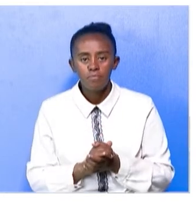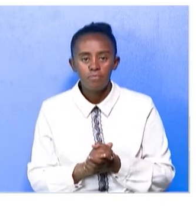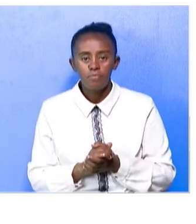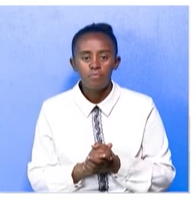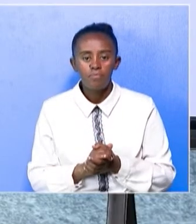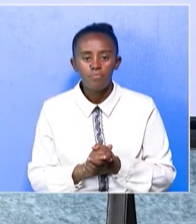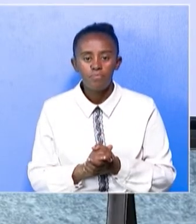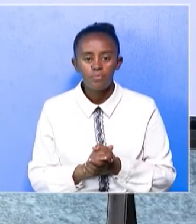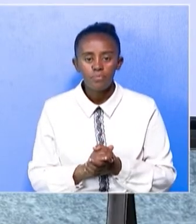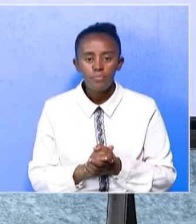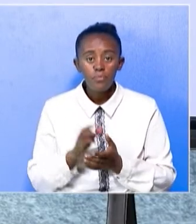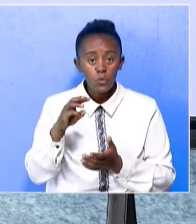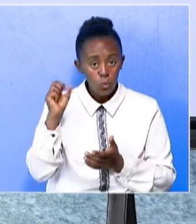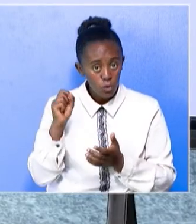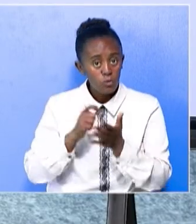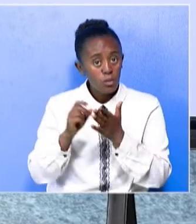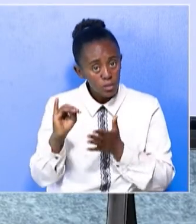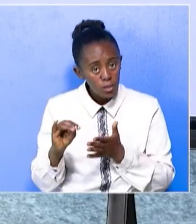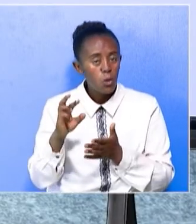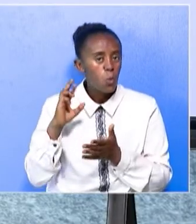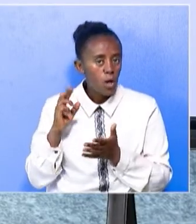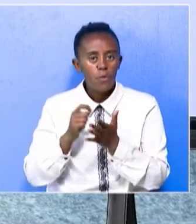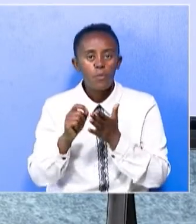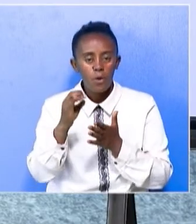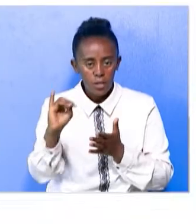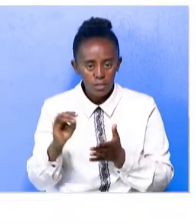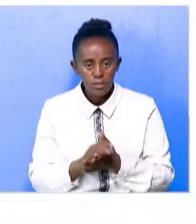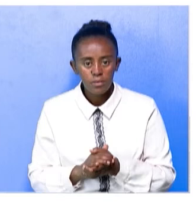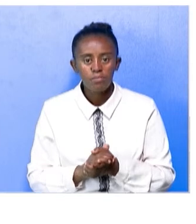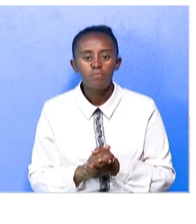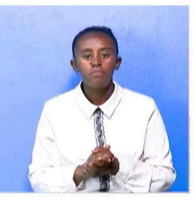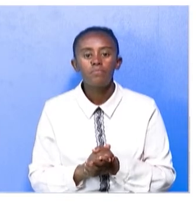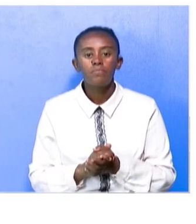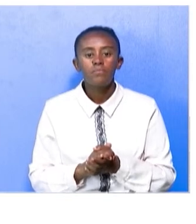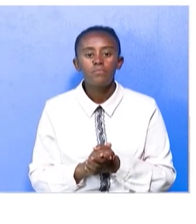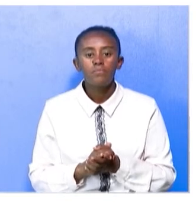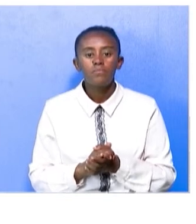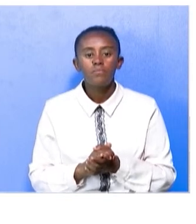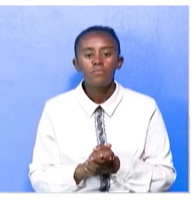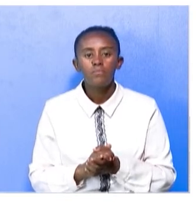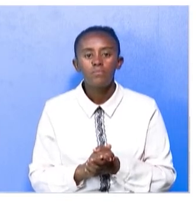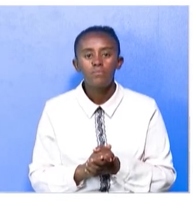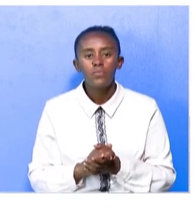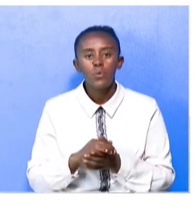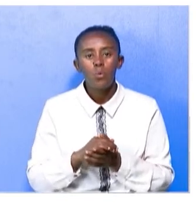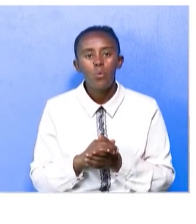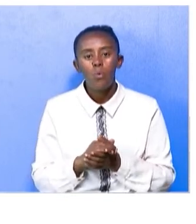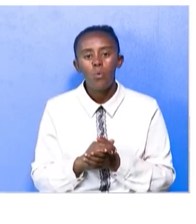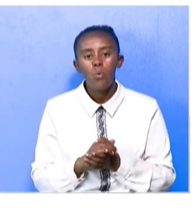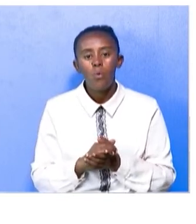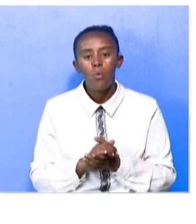Writing. Was writing, were writing. Same is true here now, again, was,